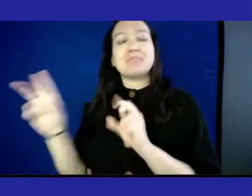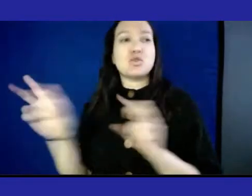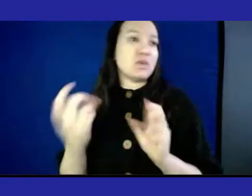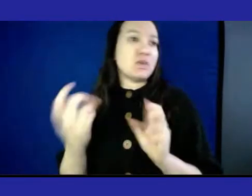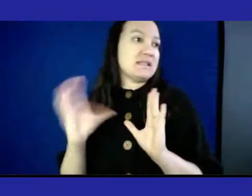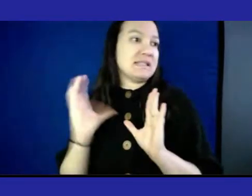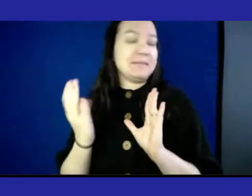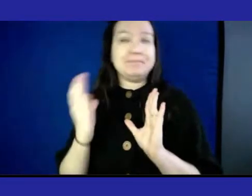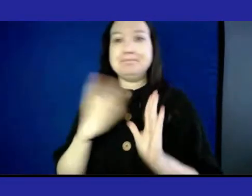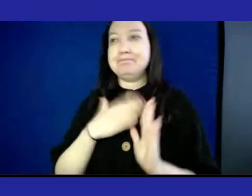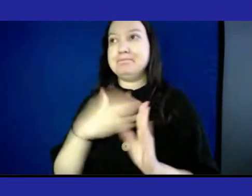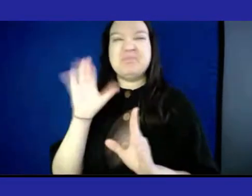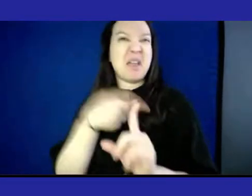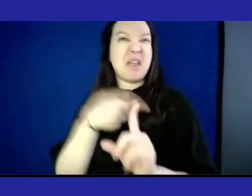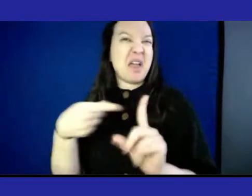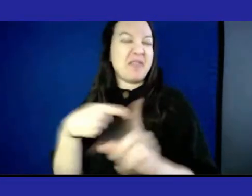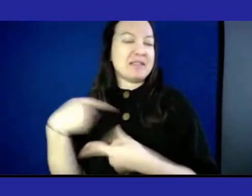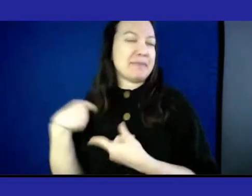half the patients are Hispanic.